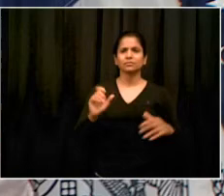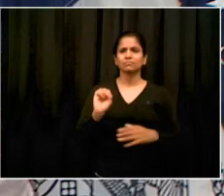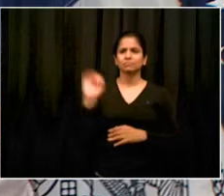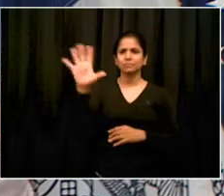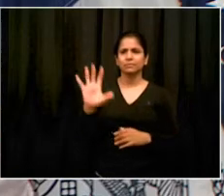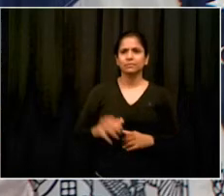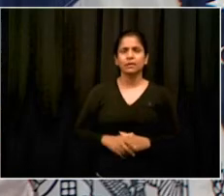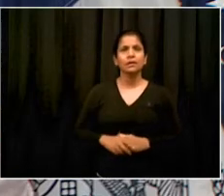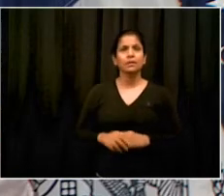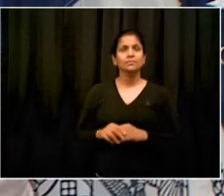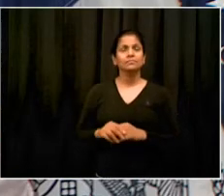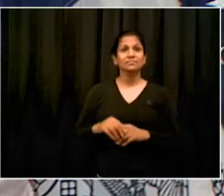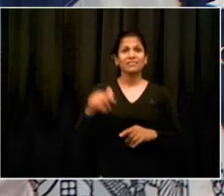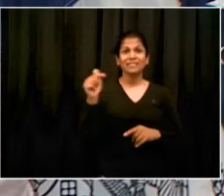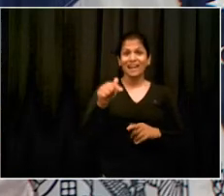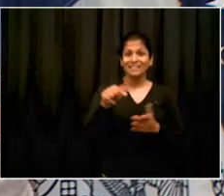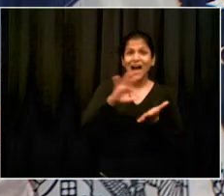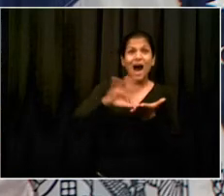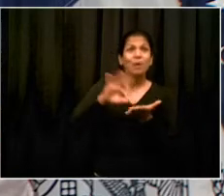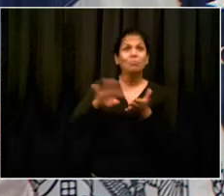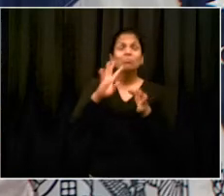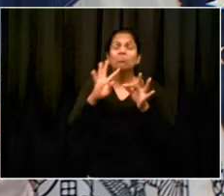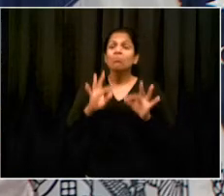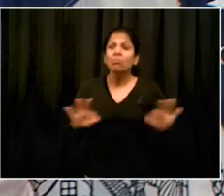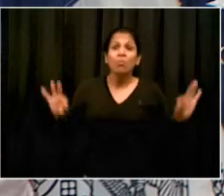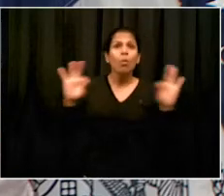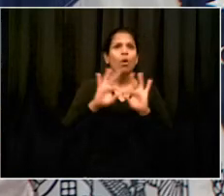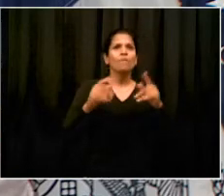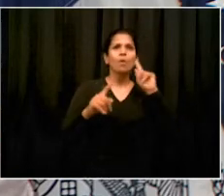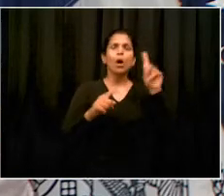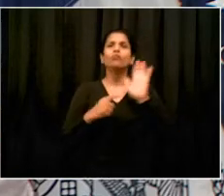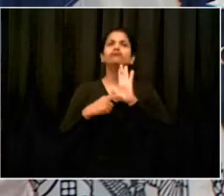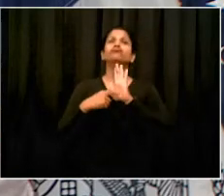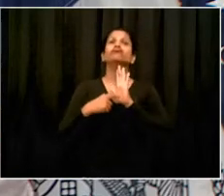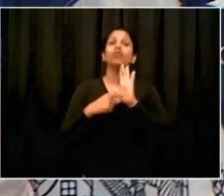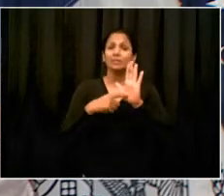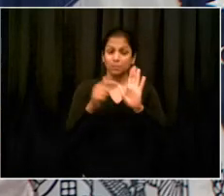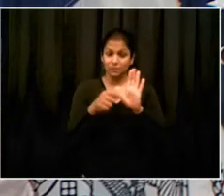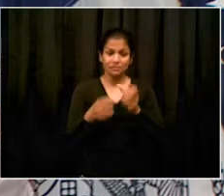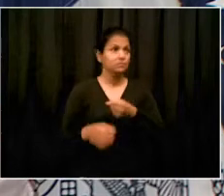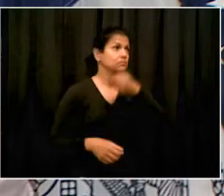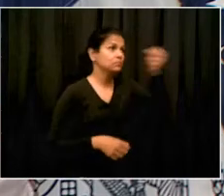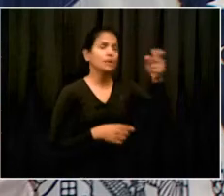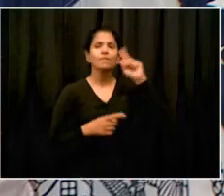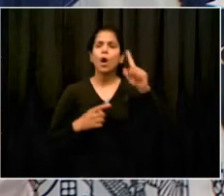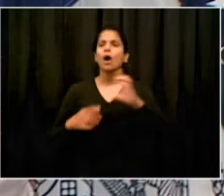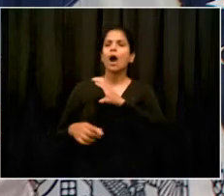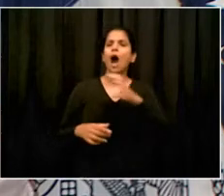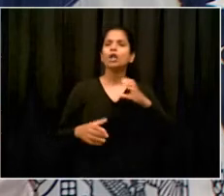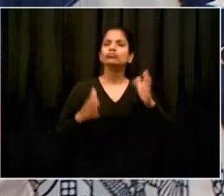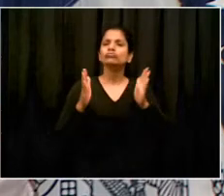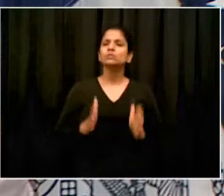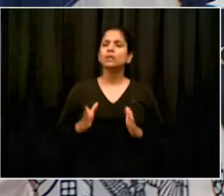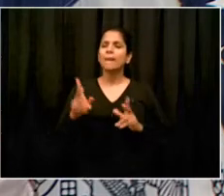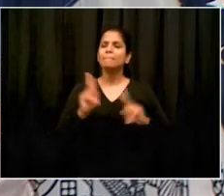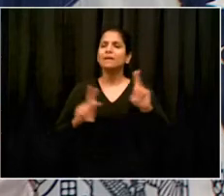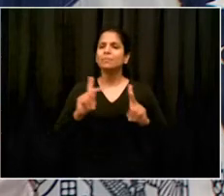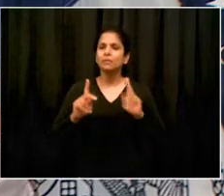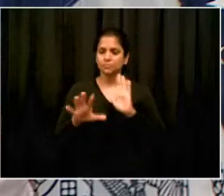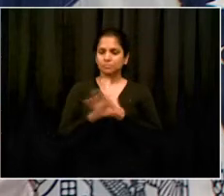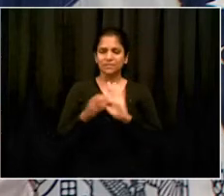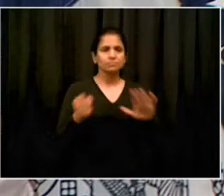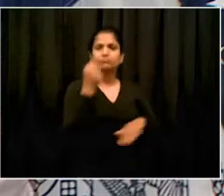federal funding, billions of dollars on the line. We need everyone to take that 10 minutes for the good of all of us. Few words